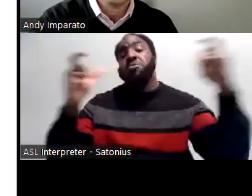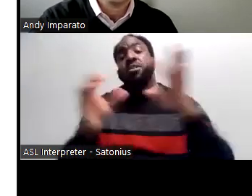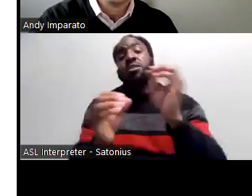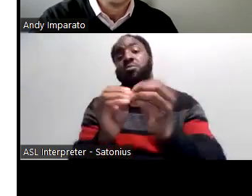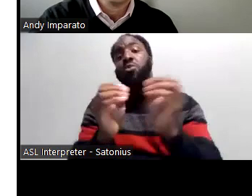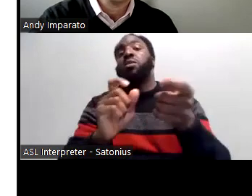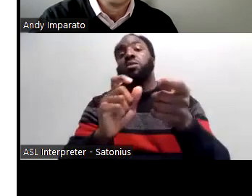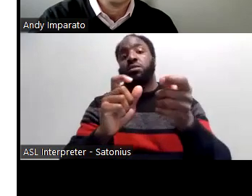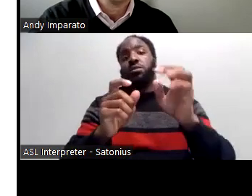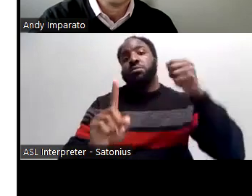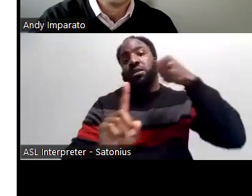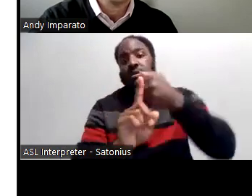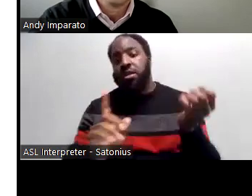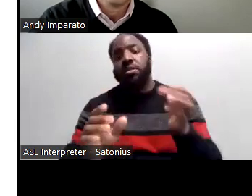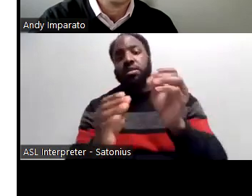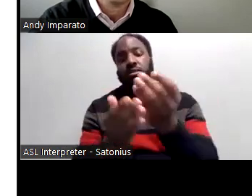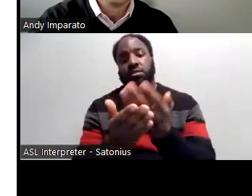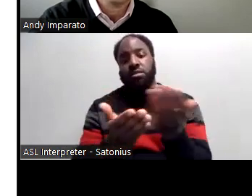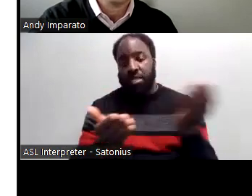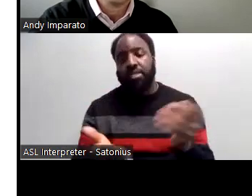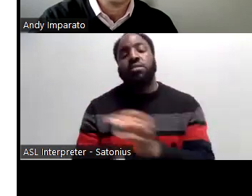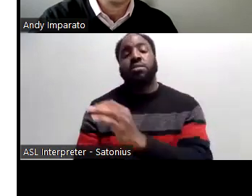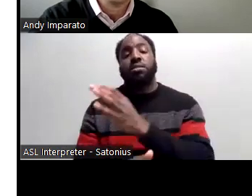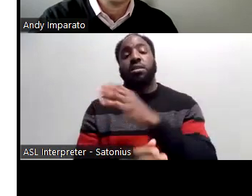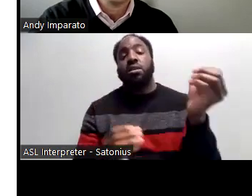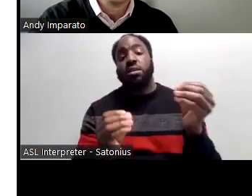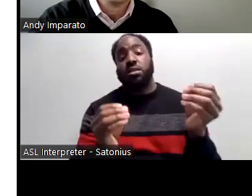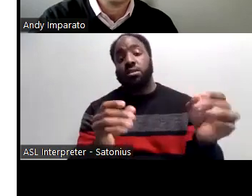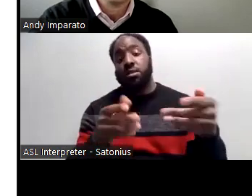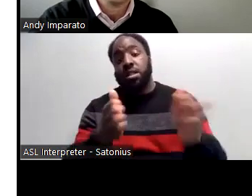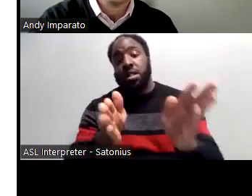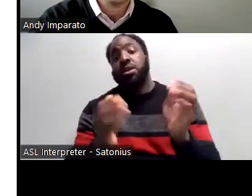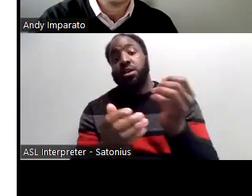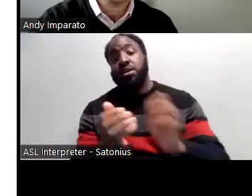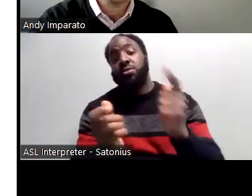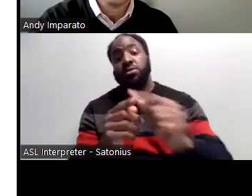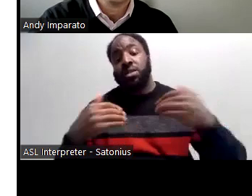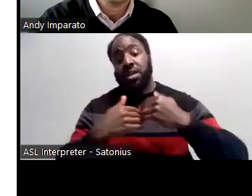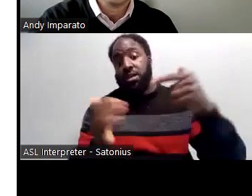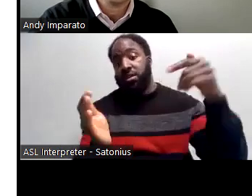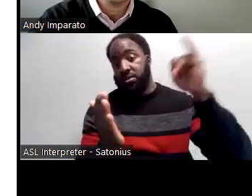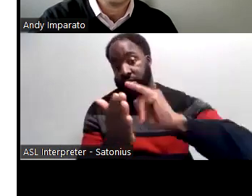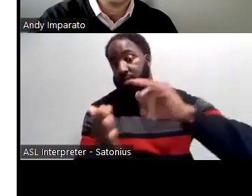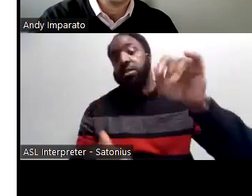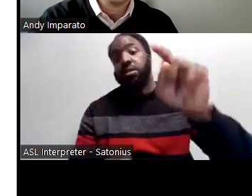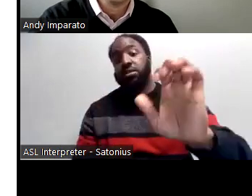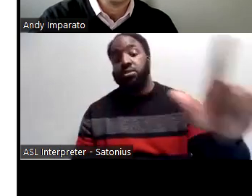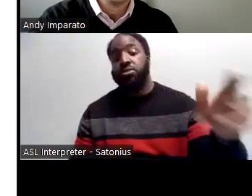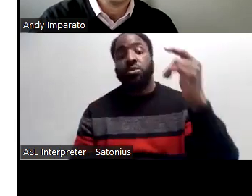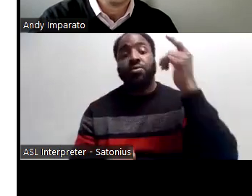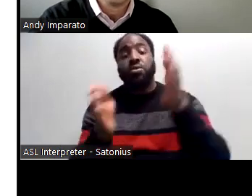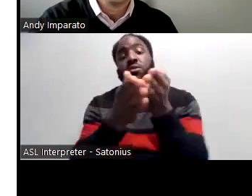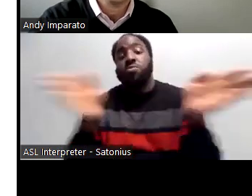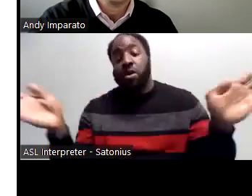our annual reporting, and then allow everyone to have this tool for the